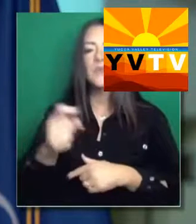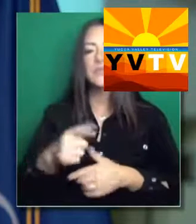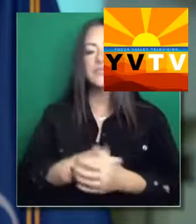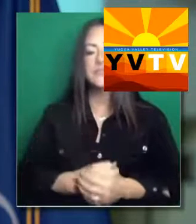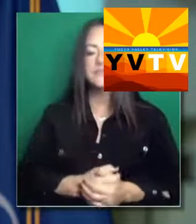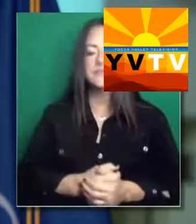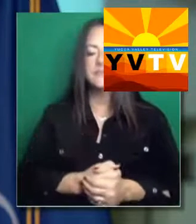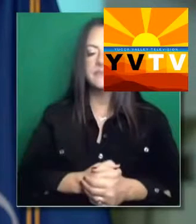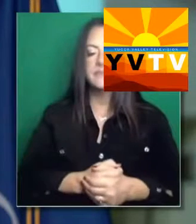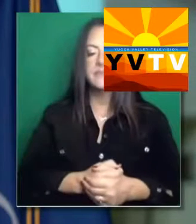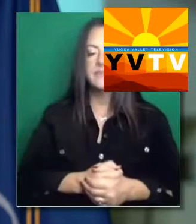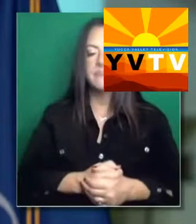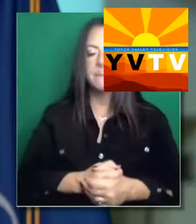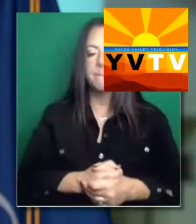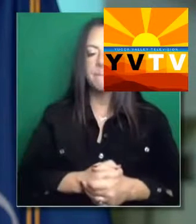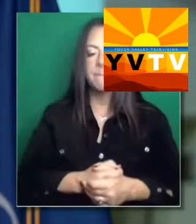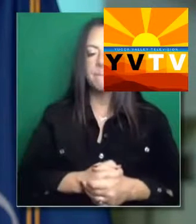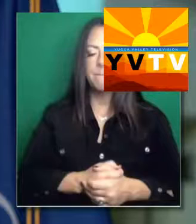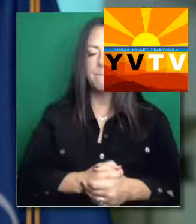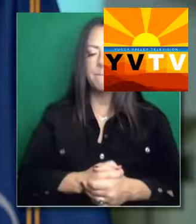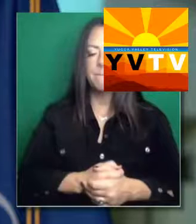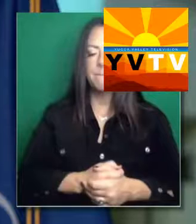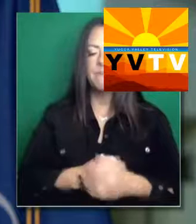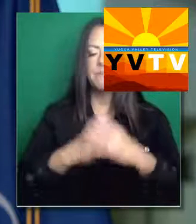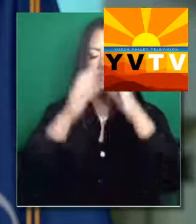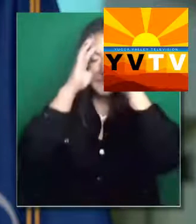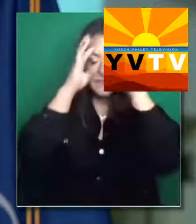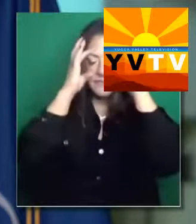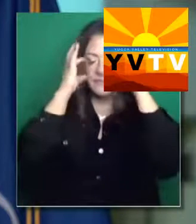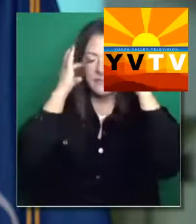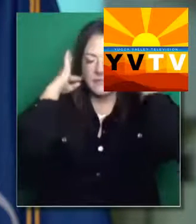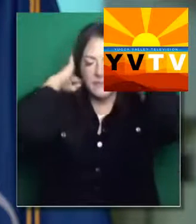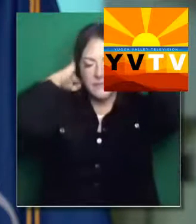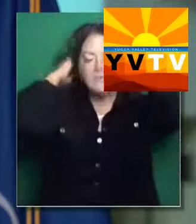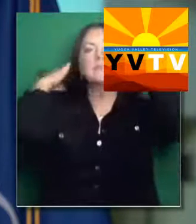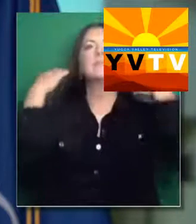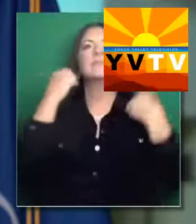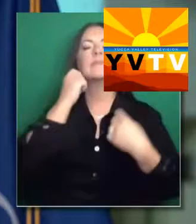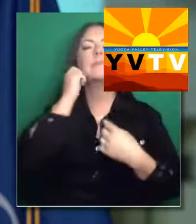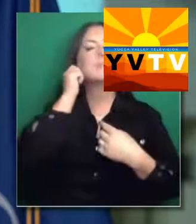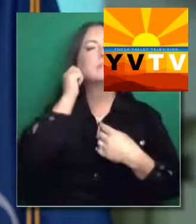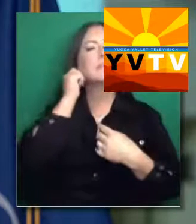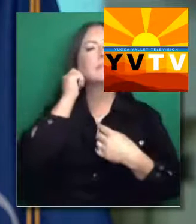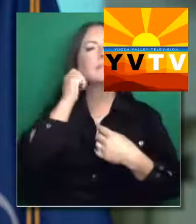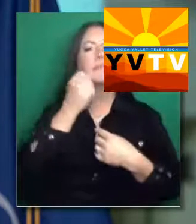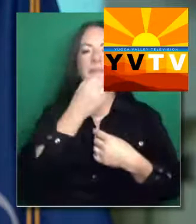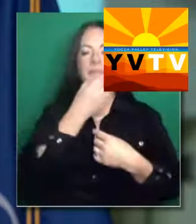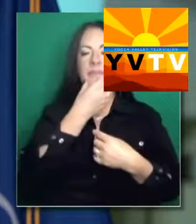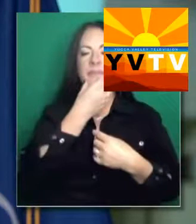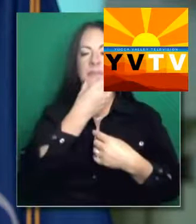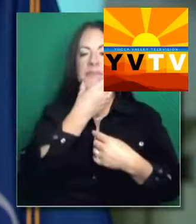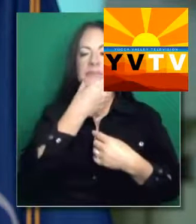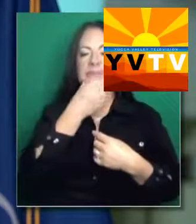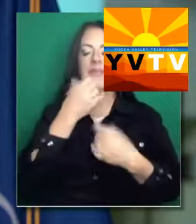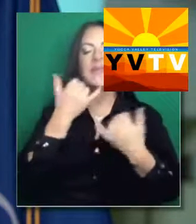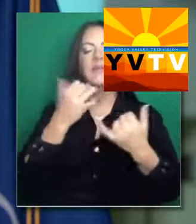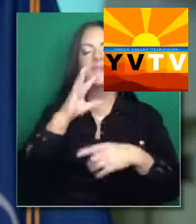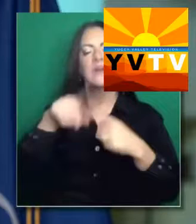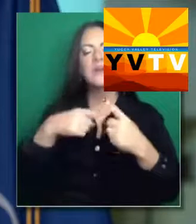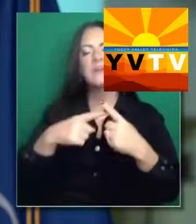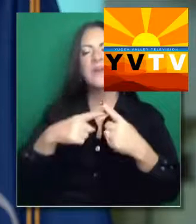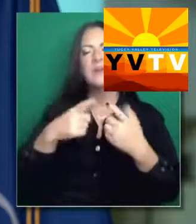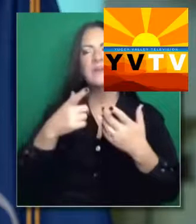Hey, Governor. Going further on this point about the distribution of vaccines,